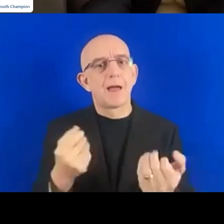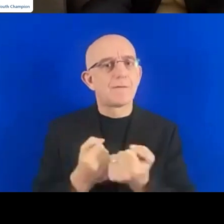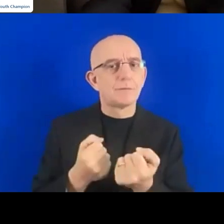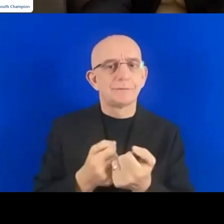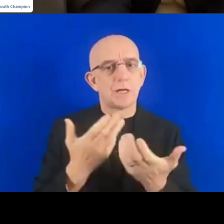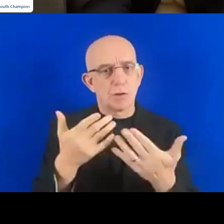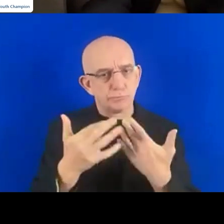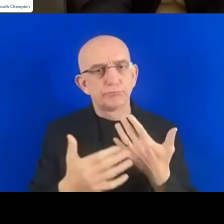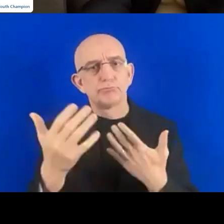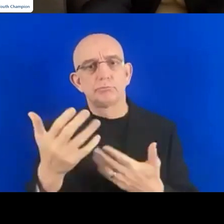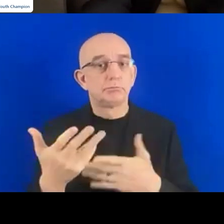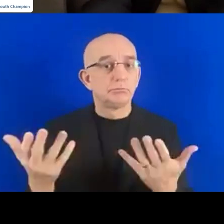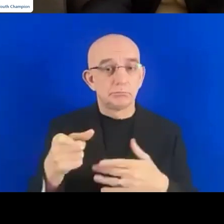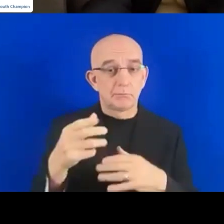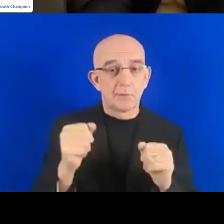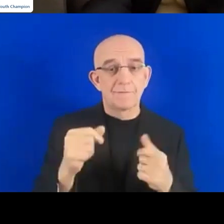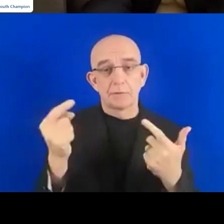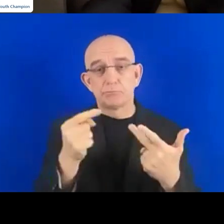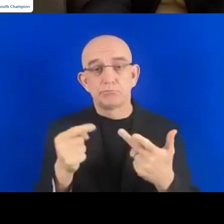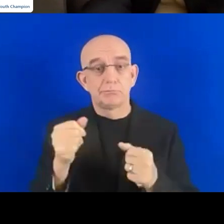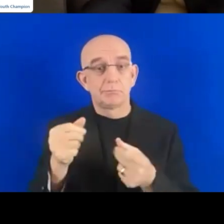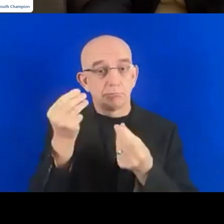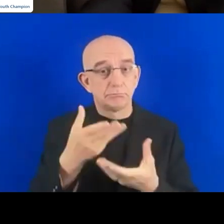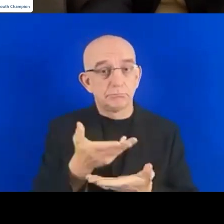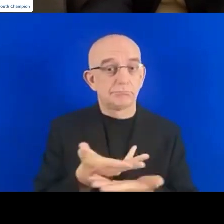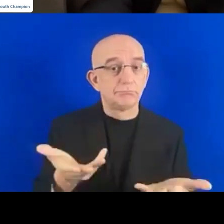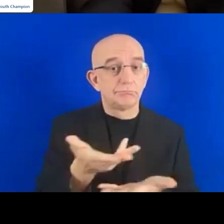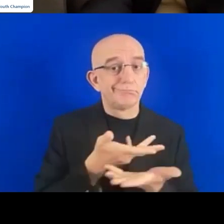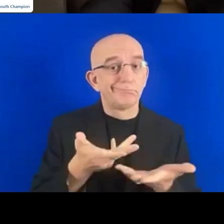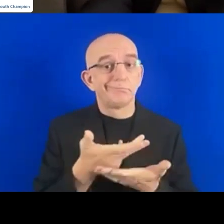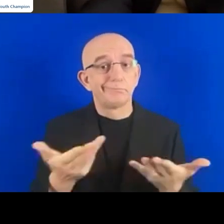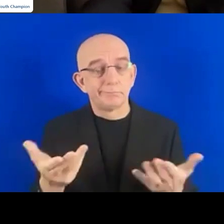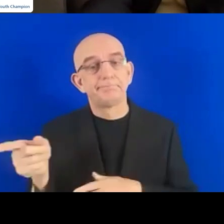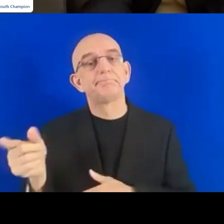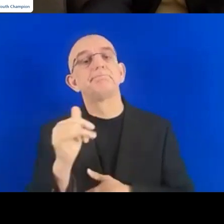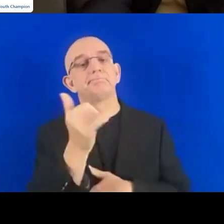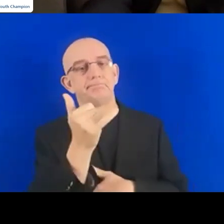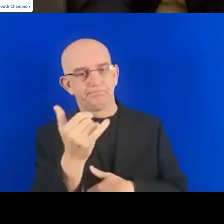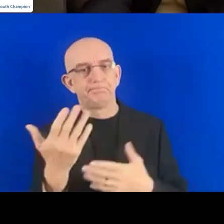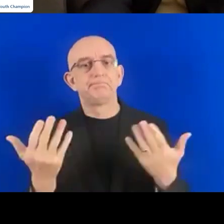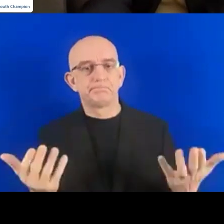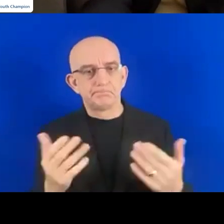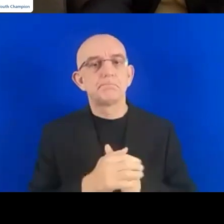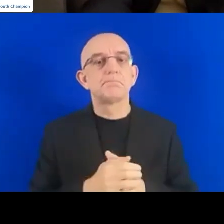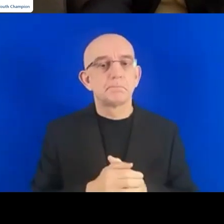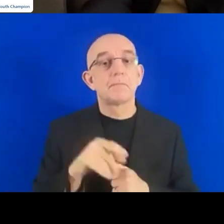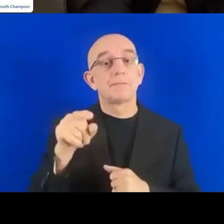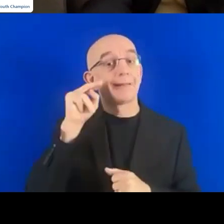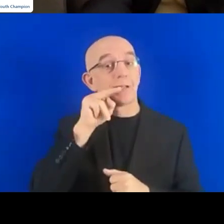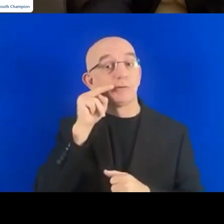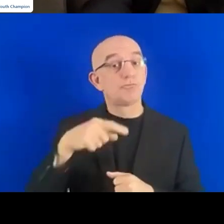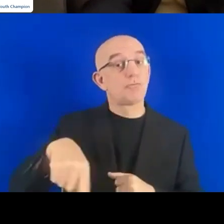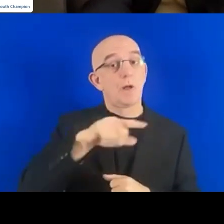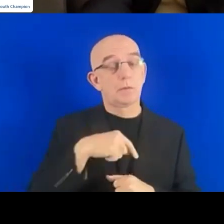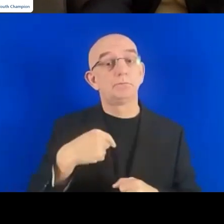in Nigeria and were successful with in terms of parent and community engagement was using the organizations of persons